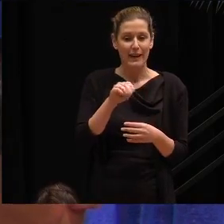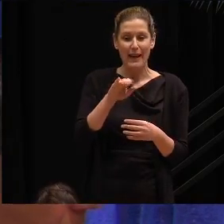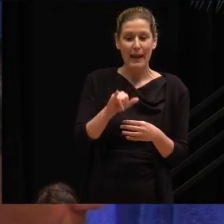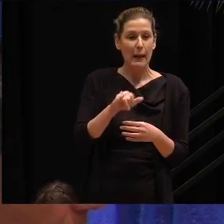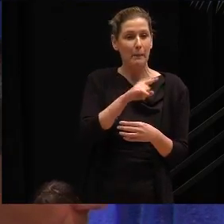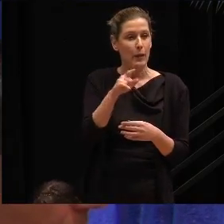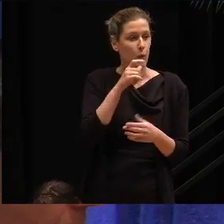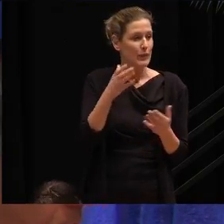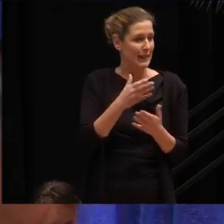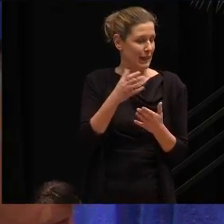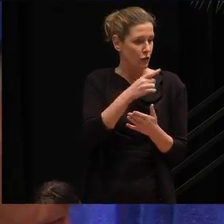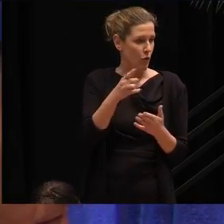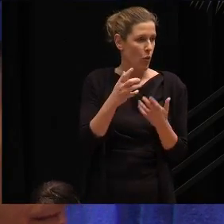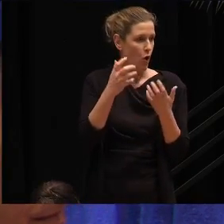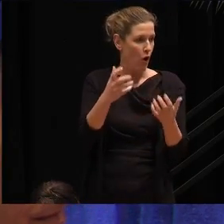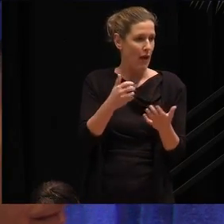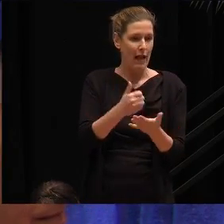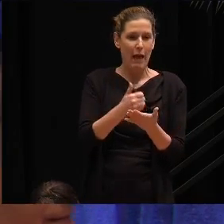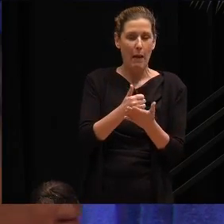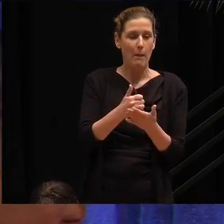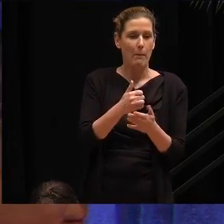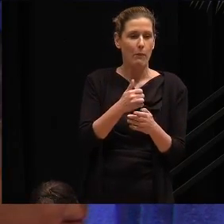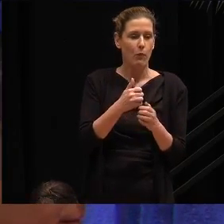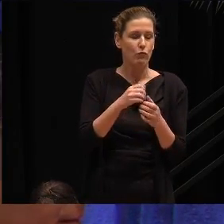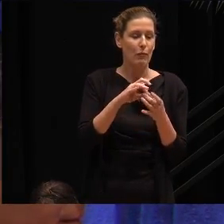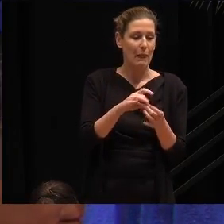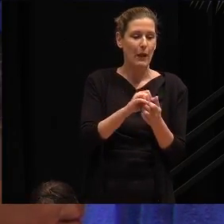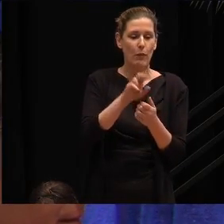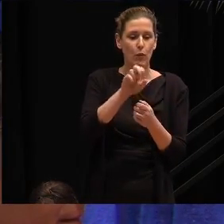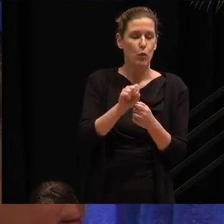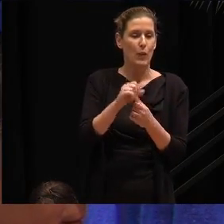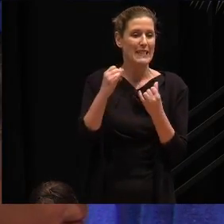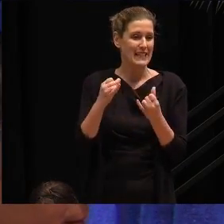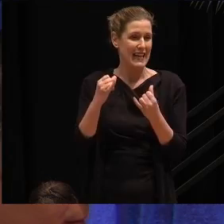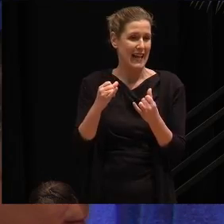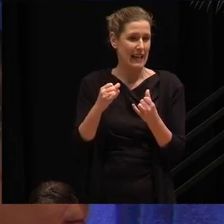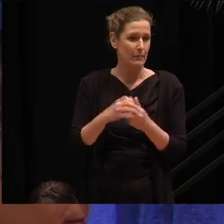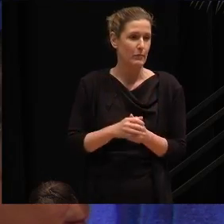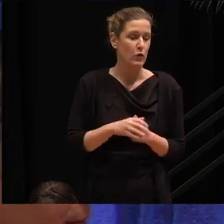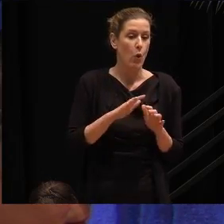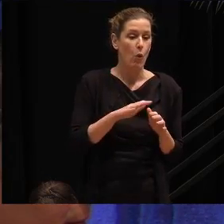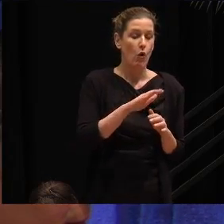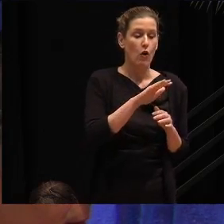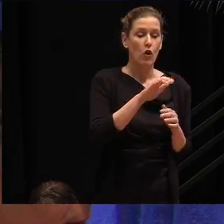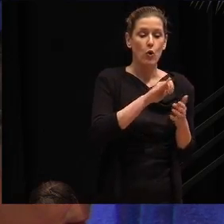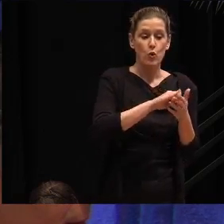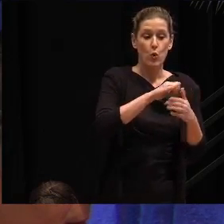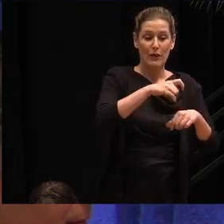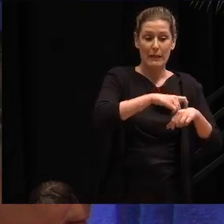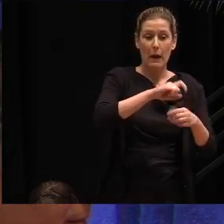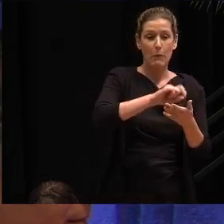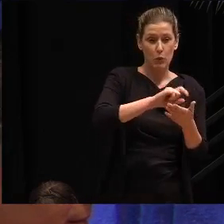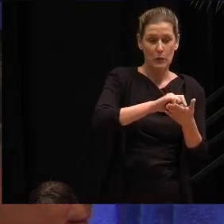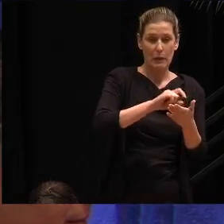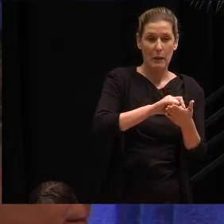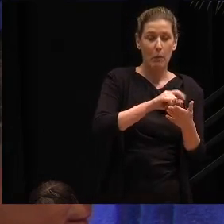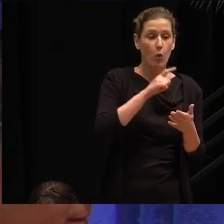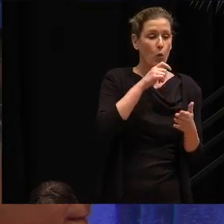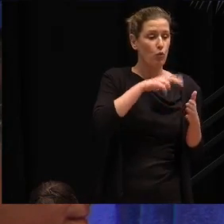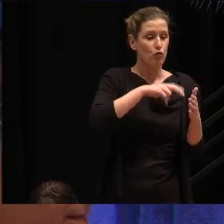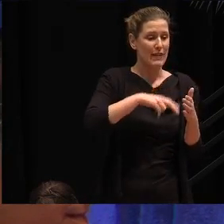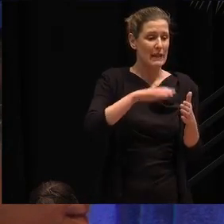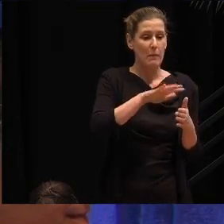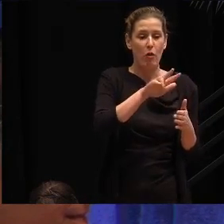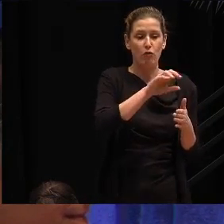audience, helped me with USA Today, right? So less than 3% of the population reads the New York Times. We might be some of them, and that's amazing, but that's not what people